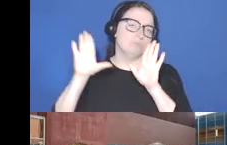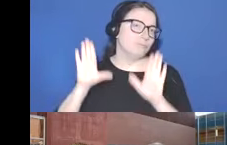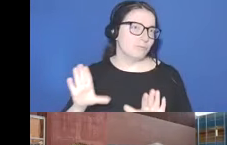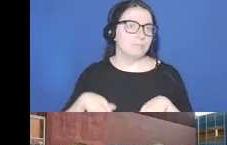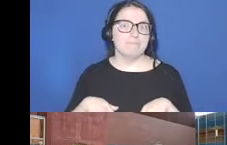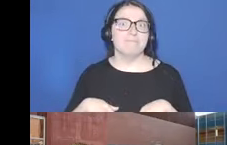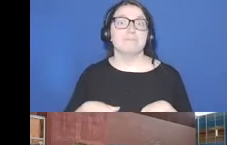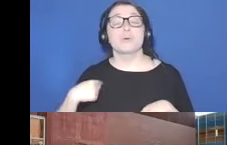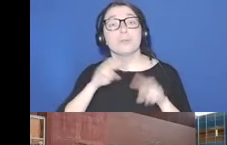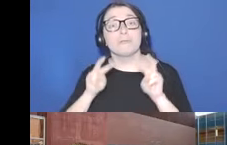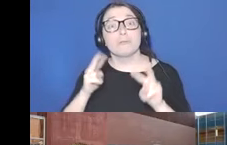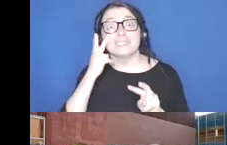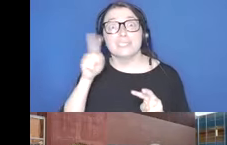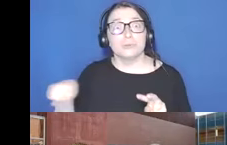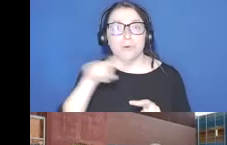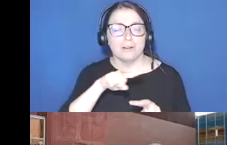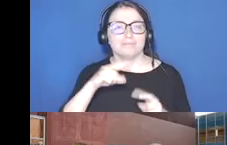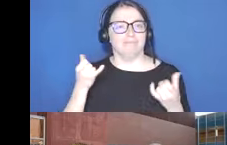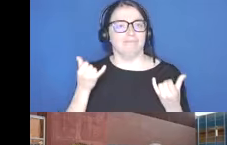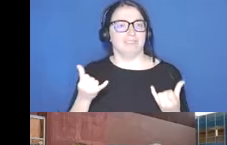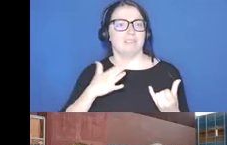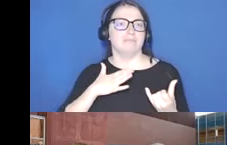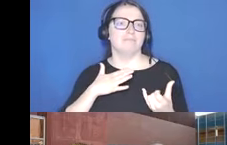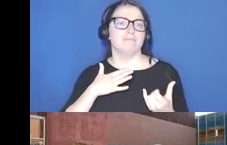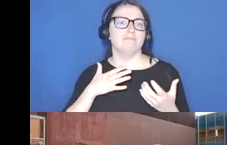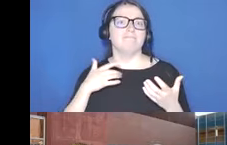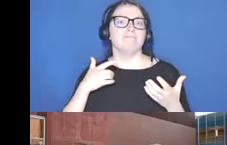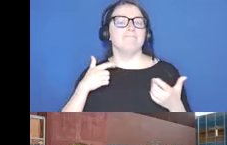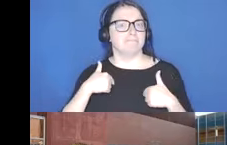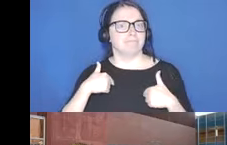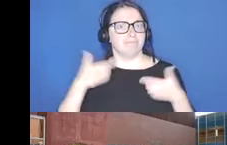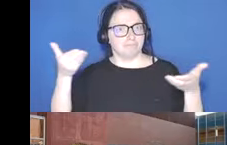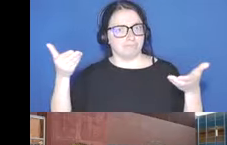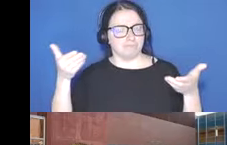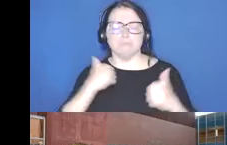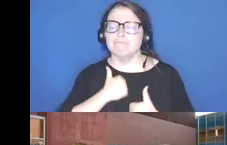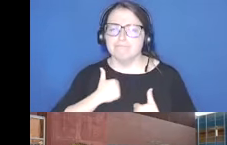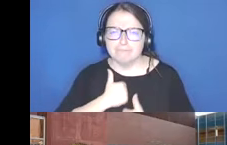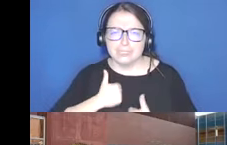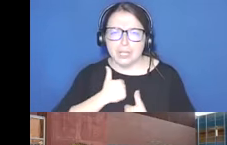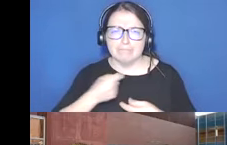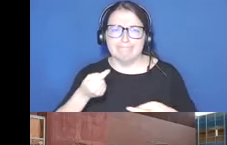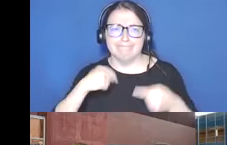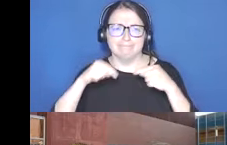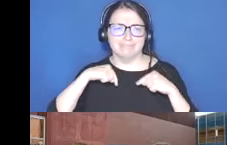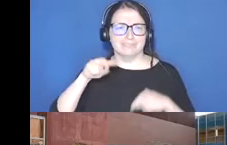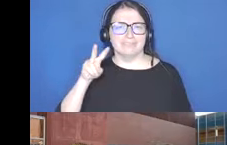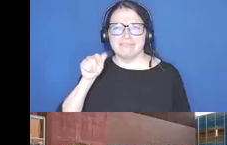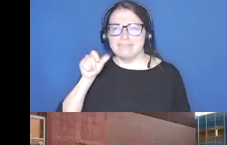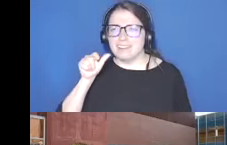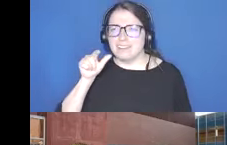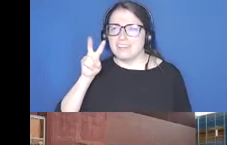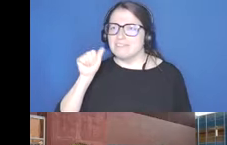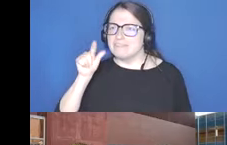days. Now it's my pleasure to introduce Susan. Oh, I'm sorry, Valerie. I'm not doing my